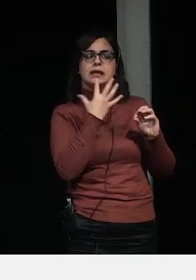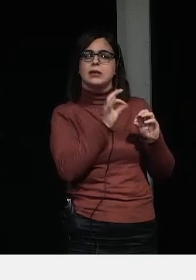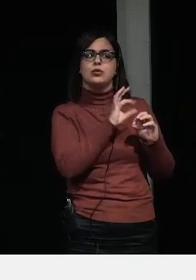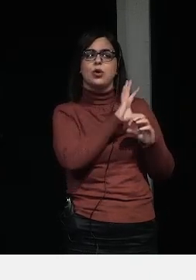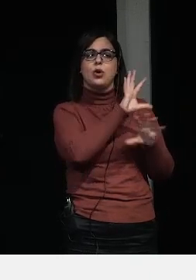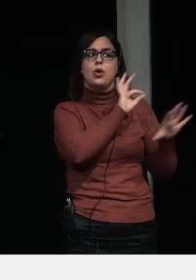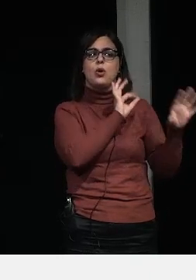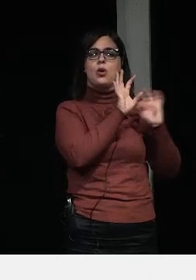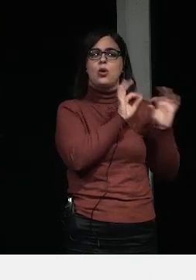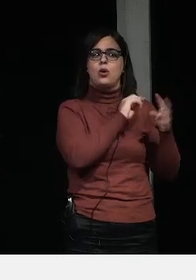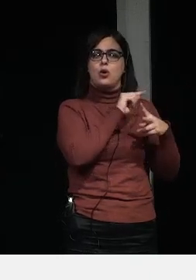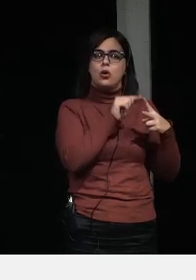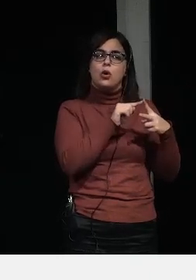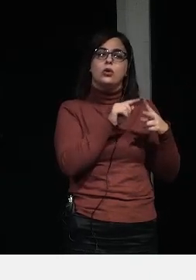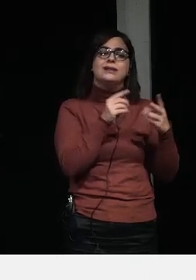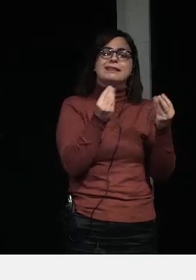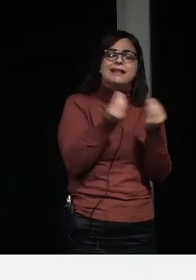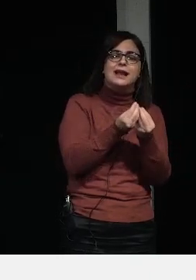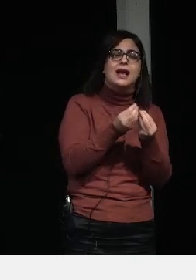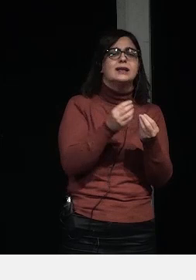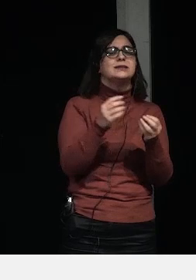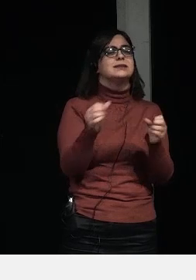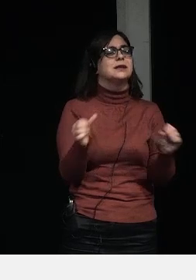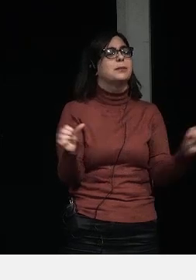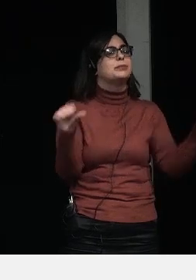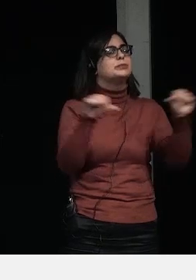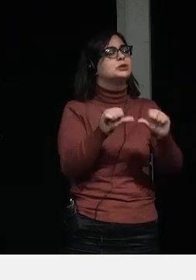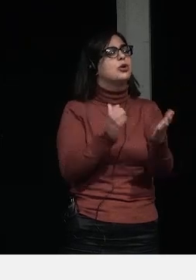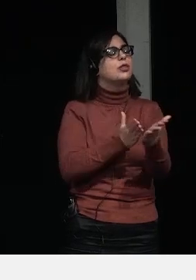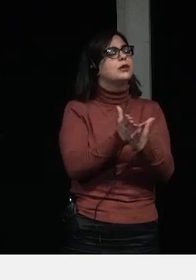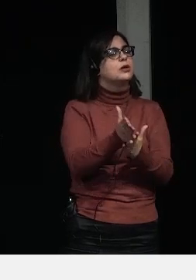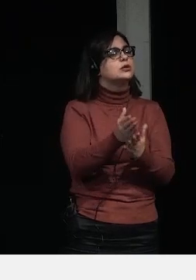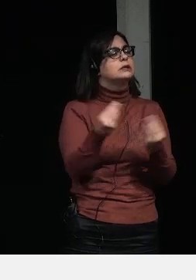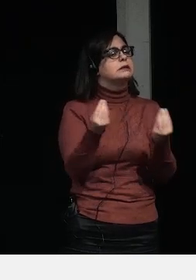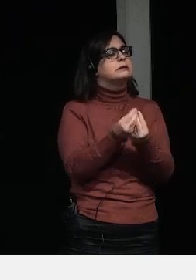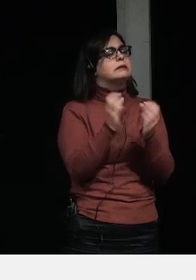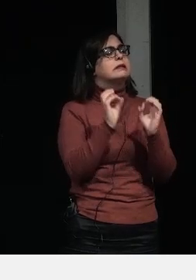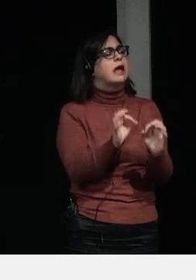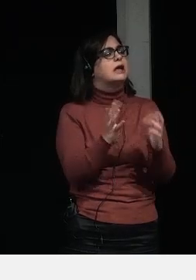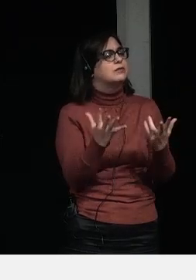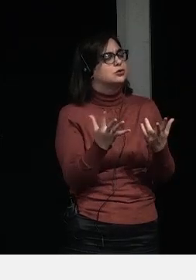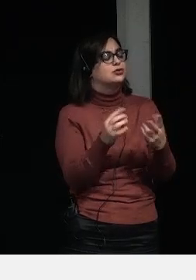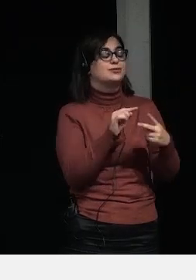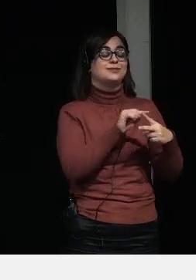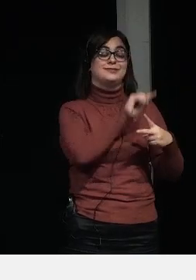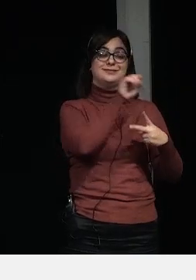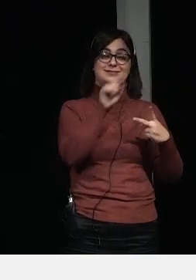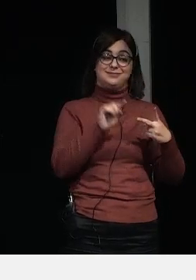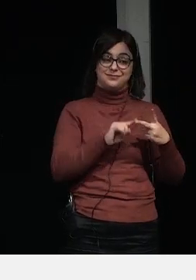to the mediator, who explains what suggestions, connections, or nuances they